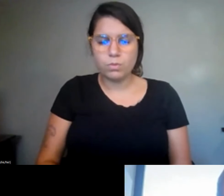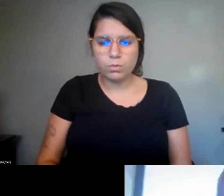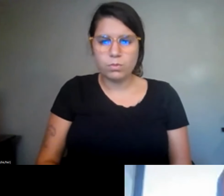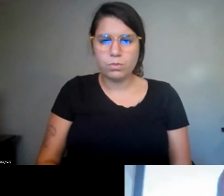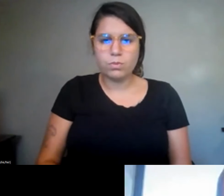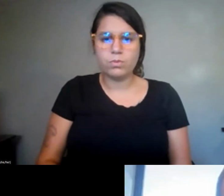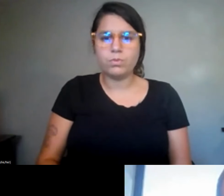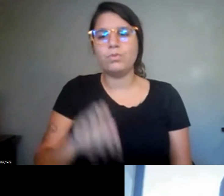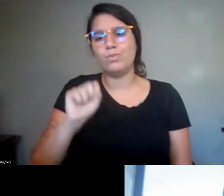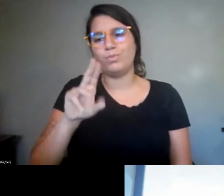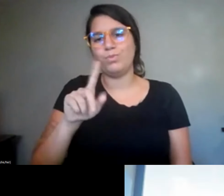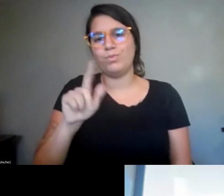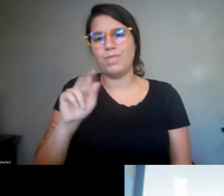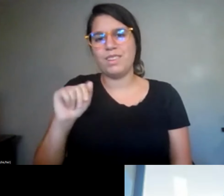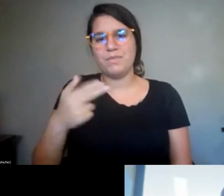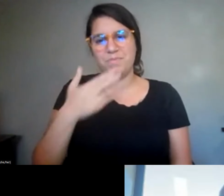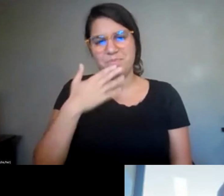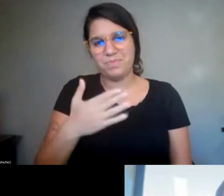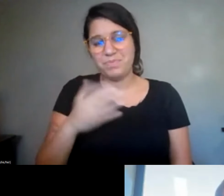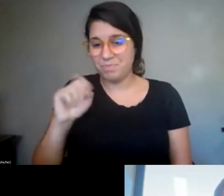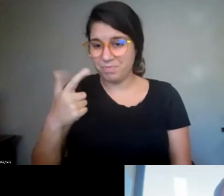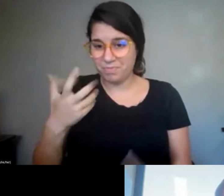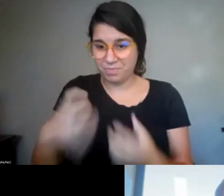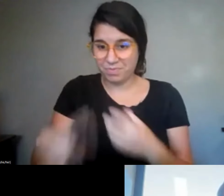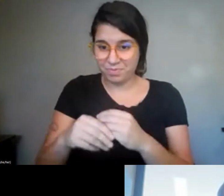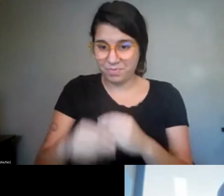Thank you so much. Meg, do you have anything to add?